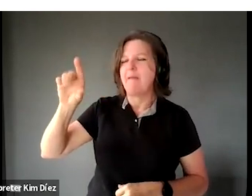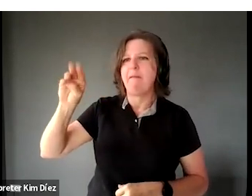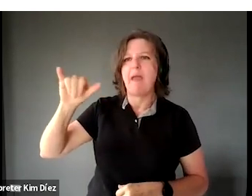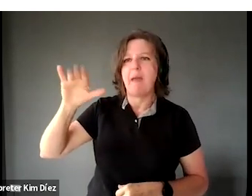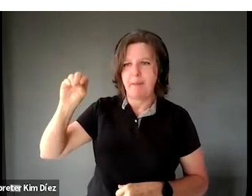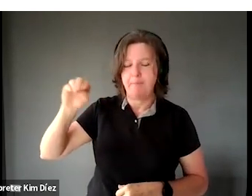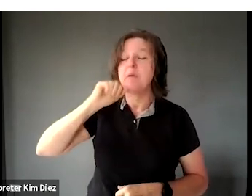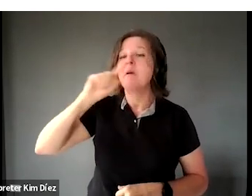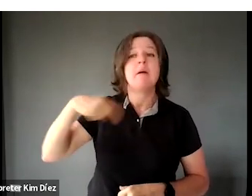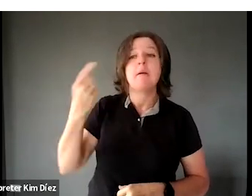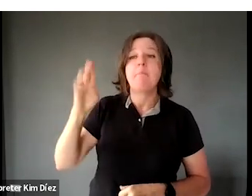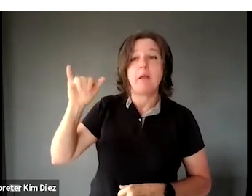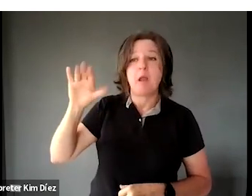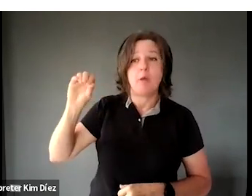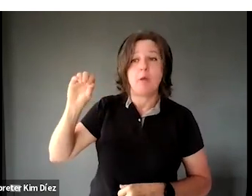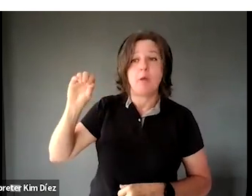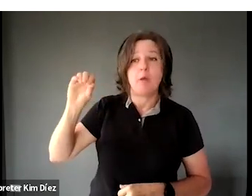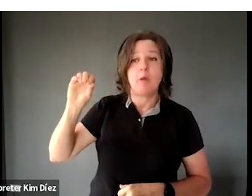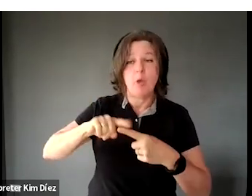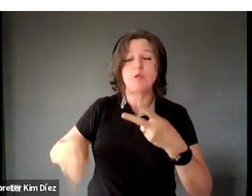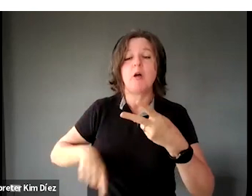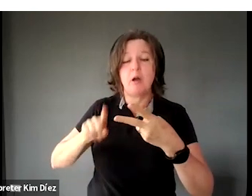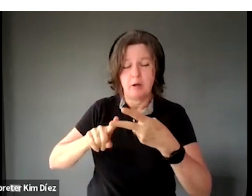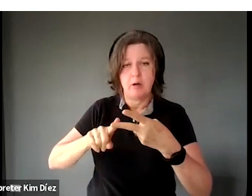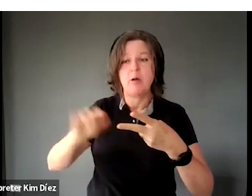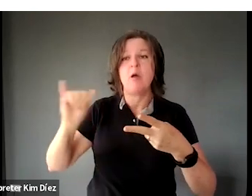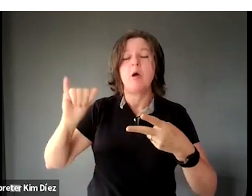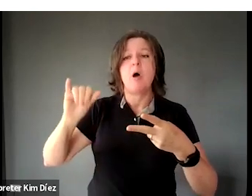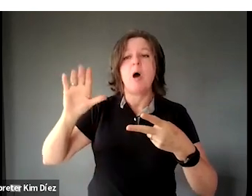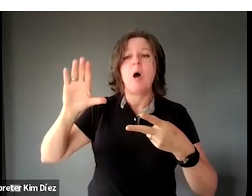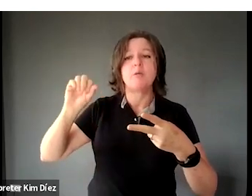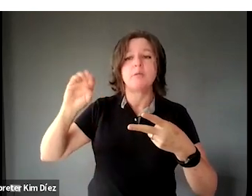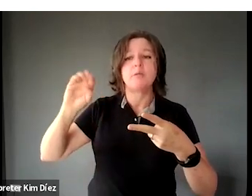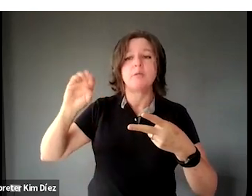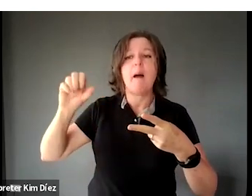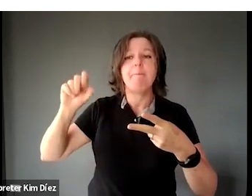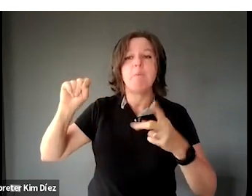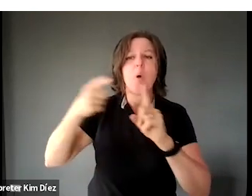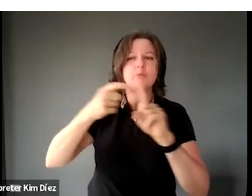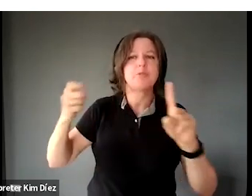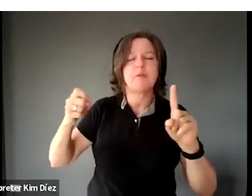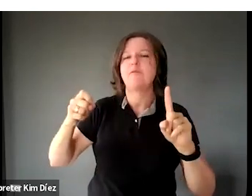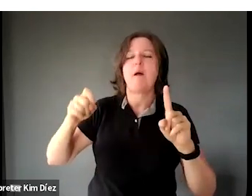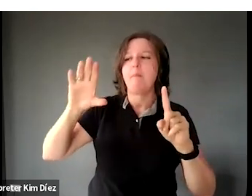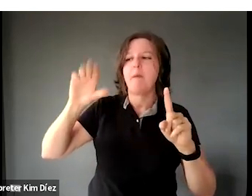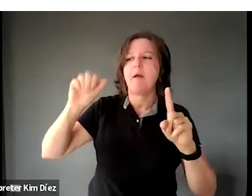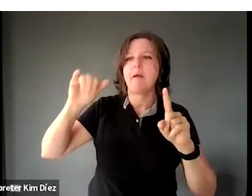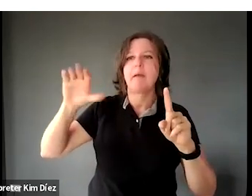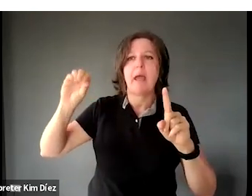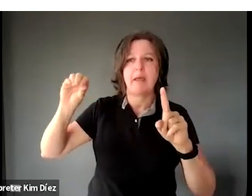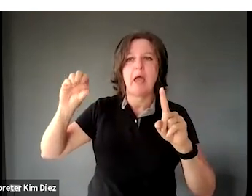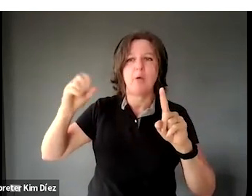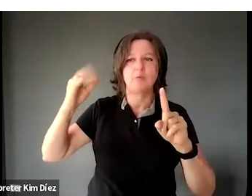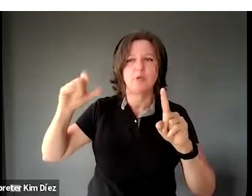absorption. But not only did we work with biochar, we tried with biochar and